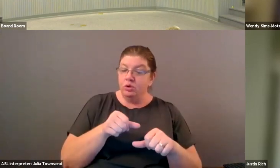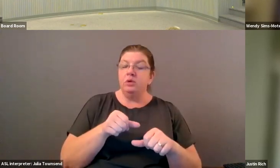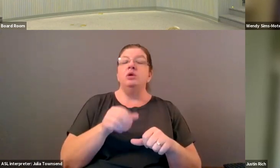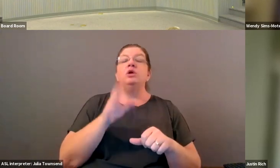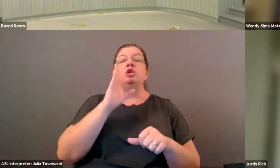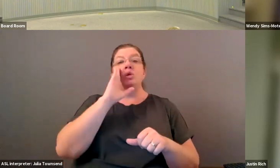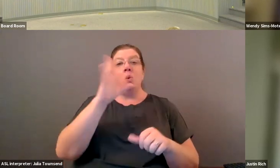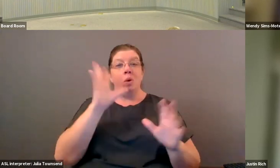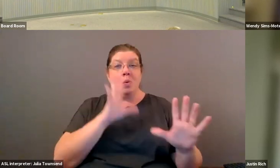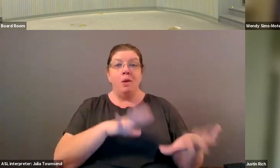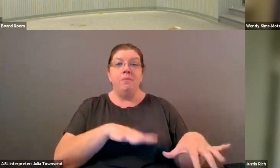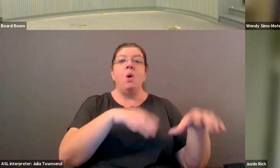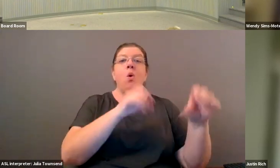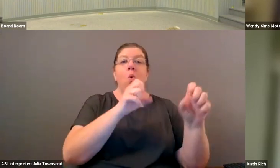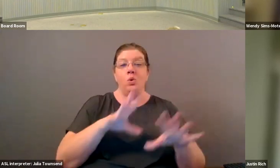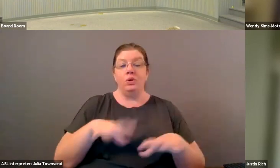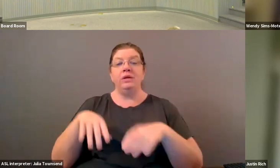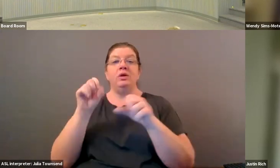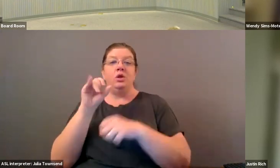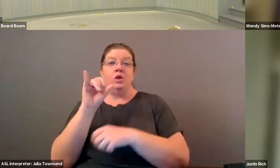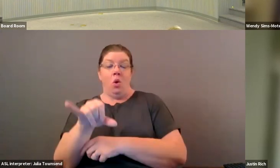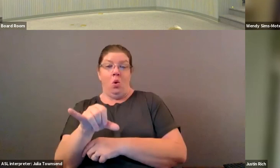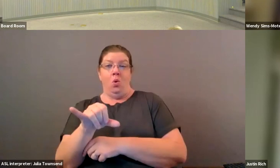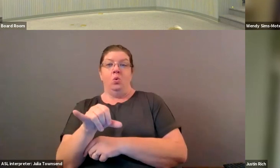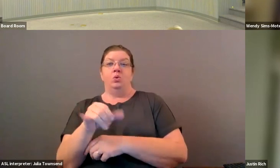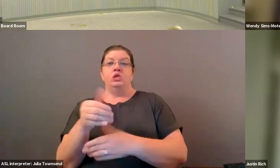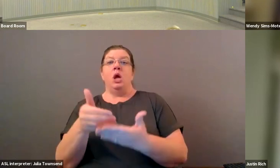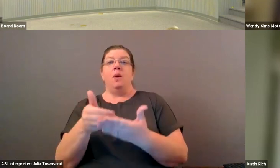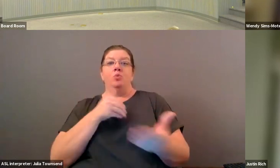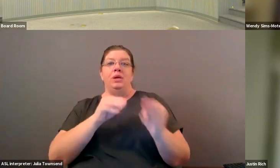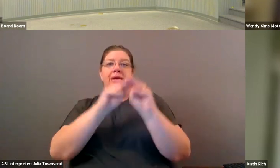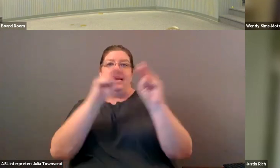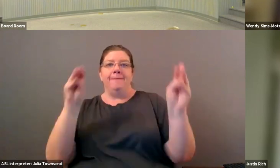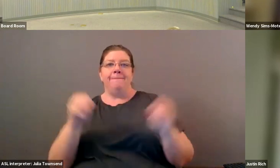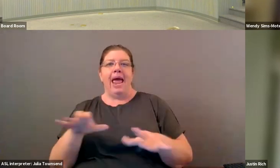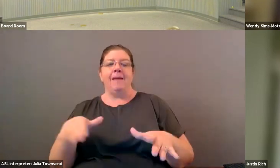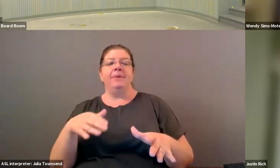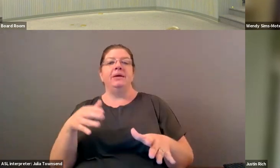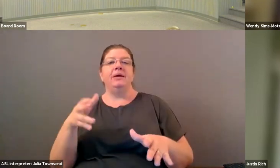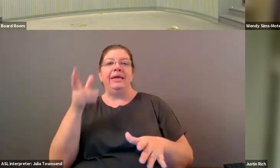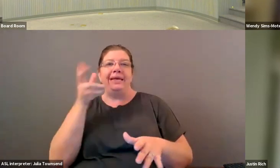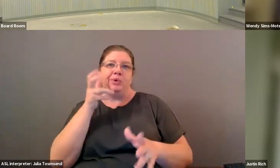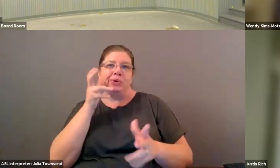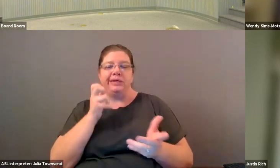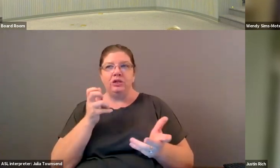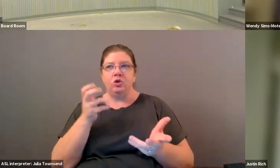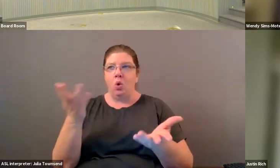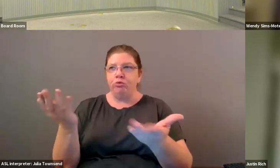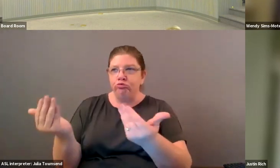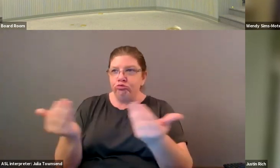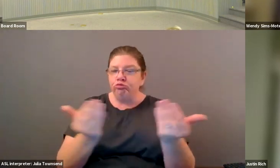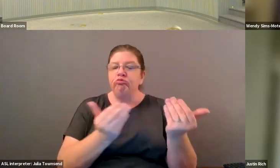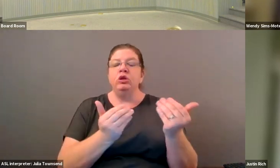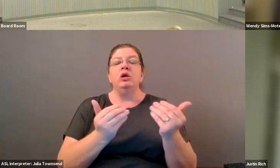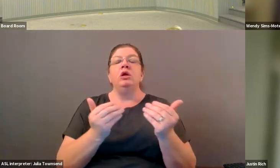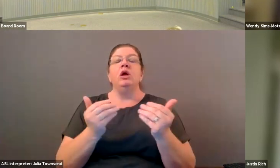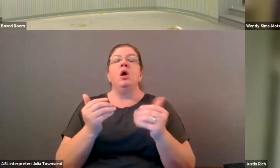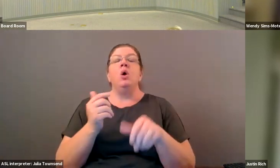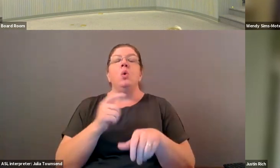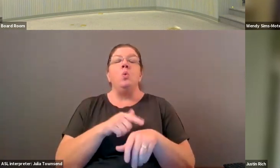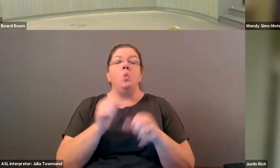We'll be holding those maps or those pre-map hearings likely before or concurrently with the census